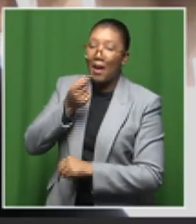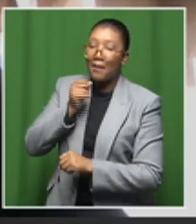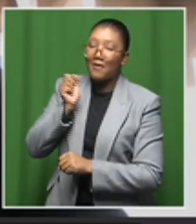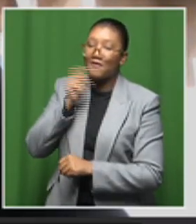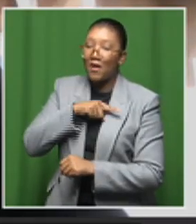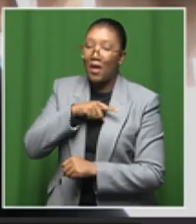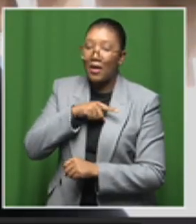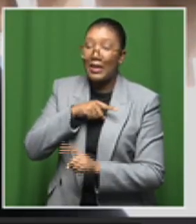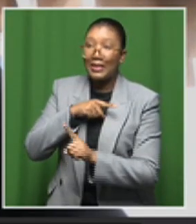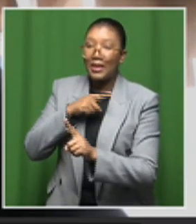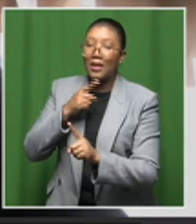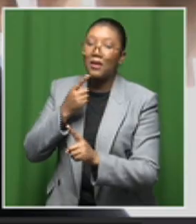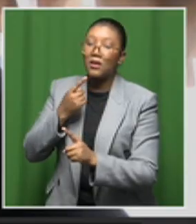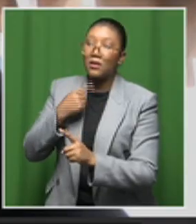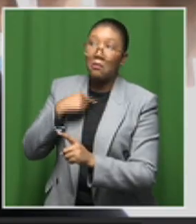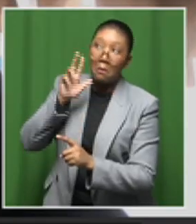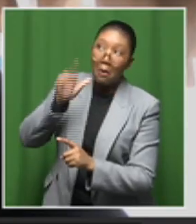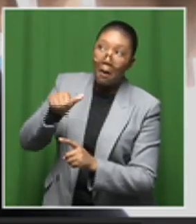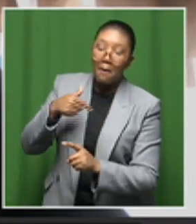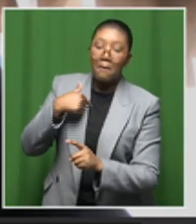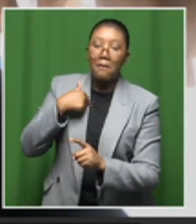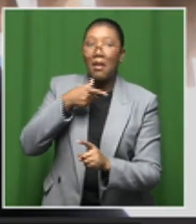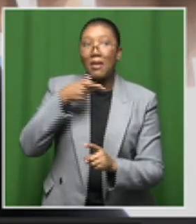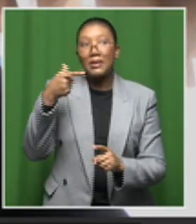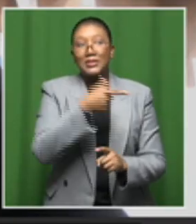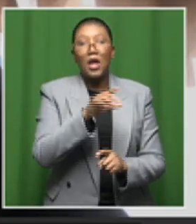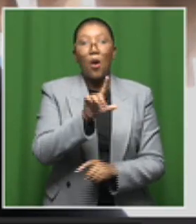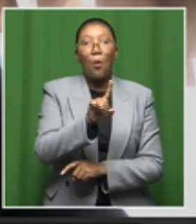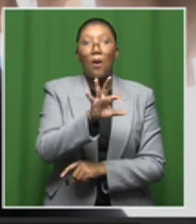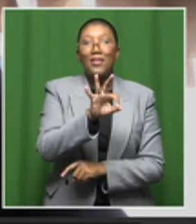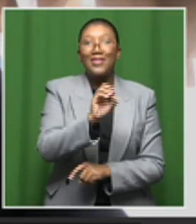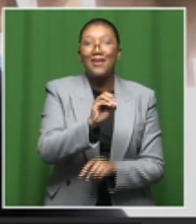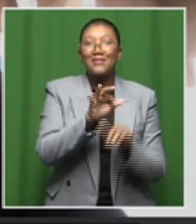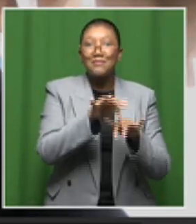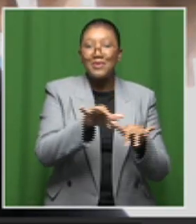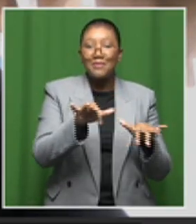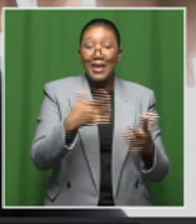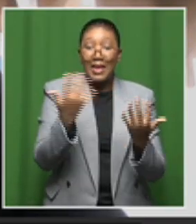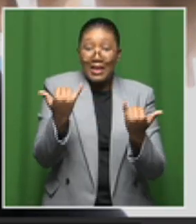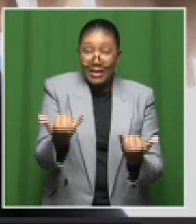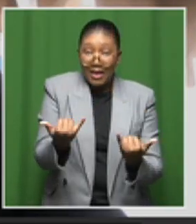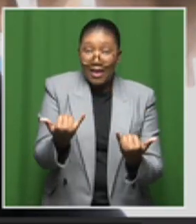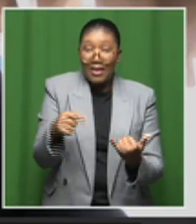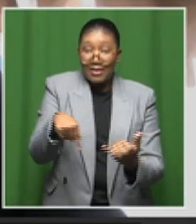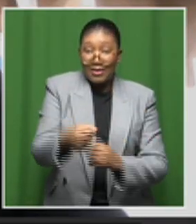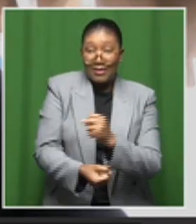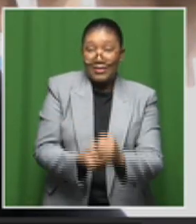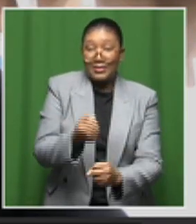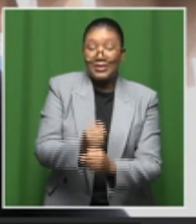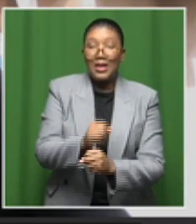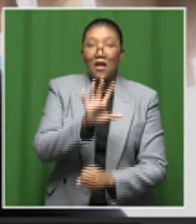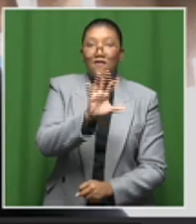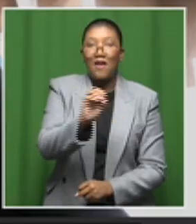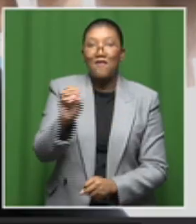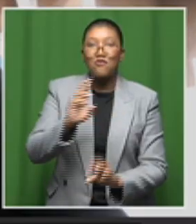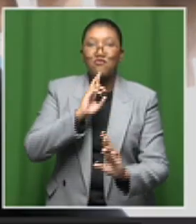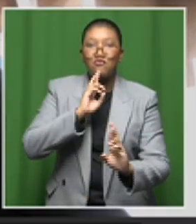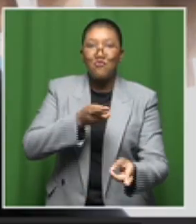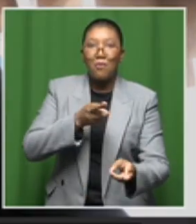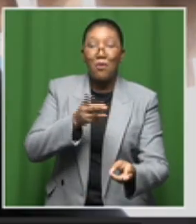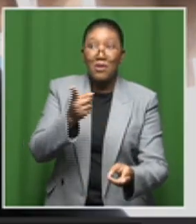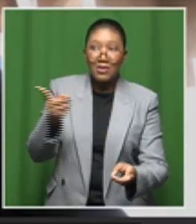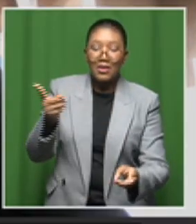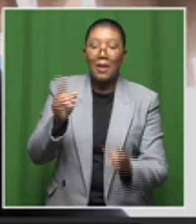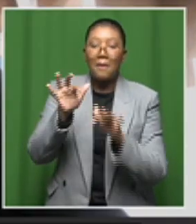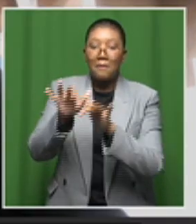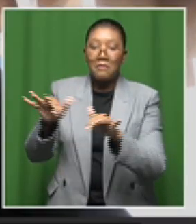so reports. Just this year, we've received close to 500 reports. So it shows that the public is aware, but